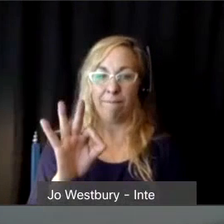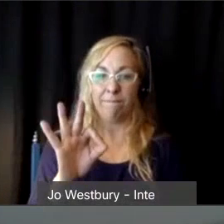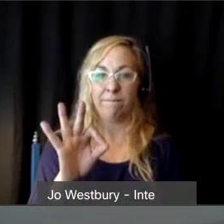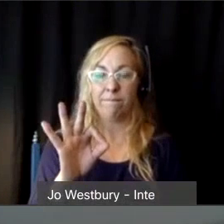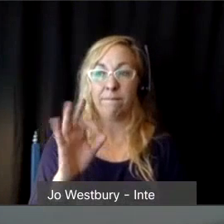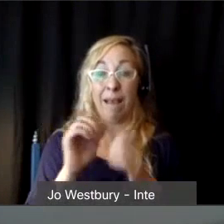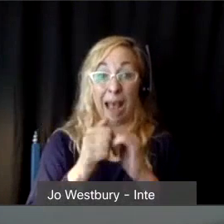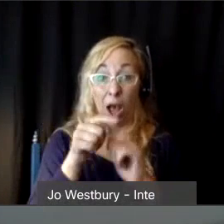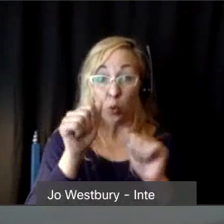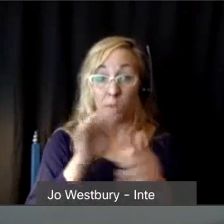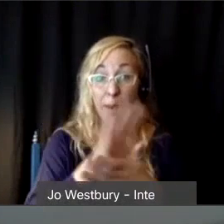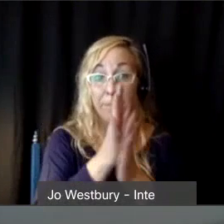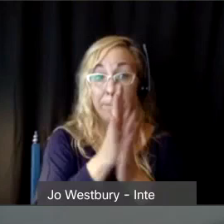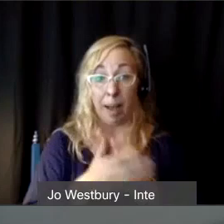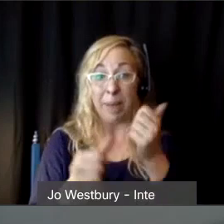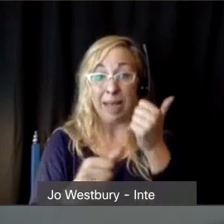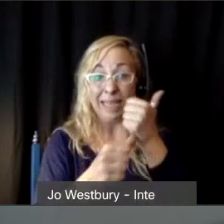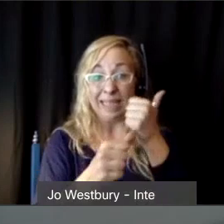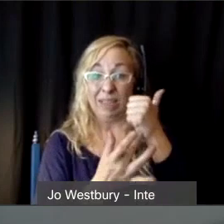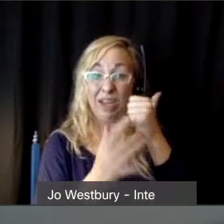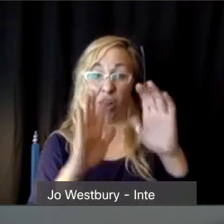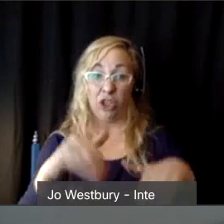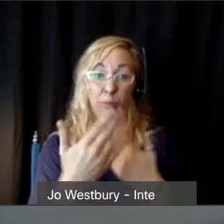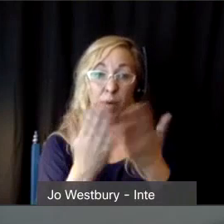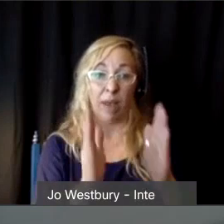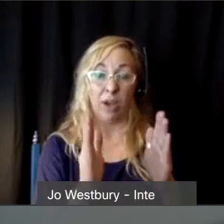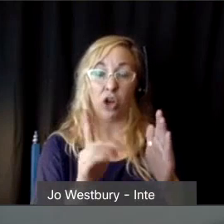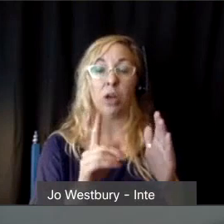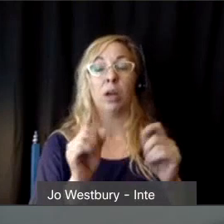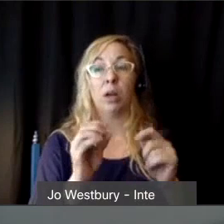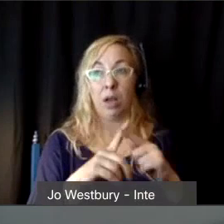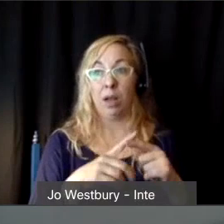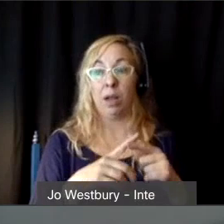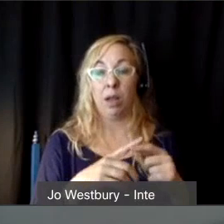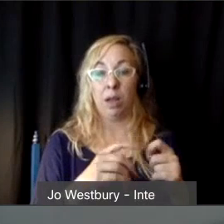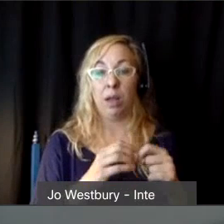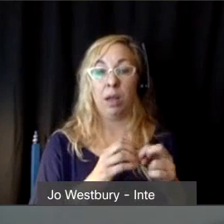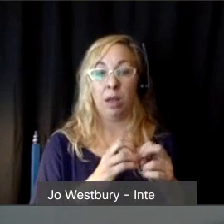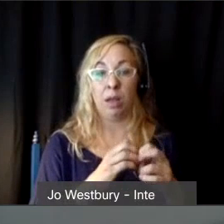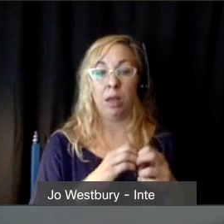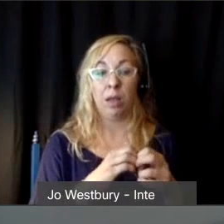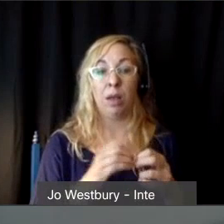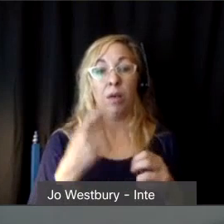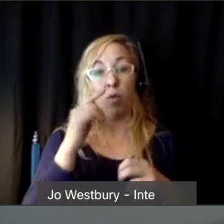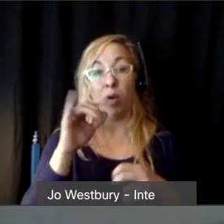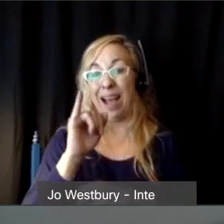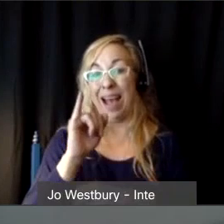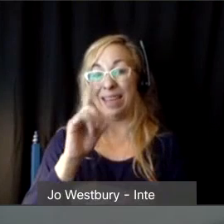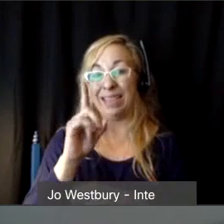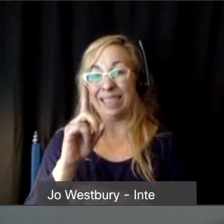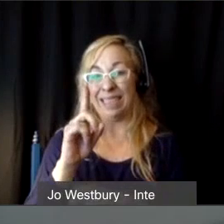an assistive technology provider. So to become an assistive technology provider in the under the IDD or IFS